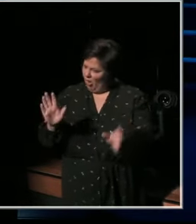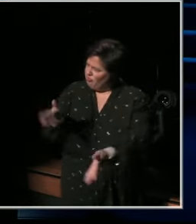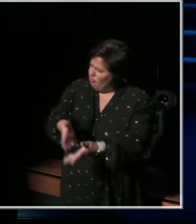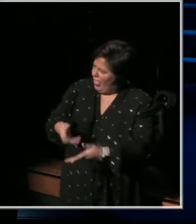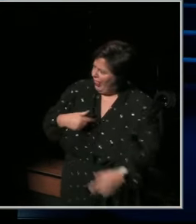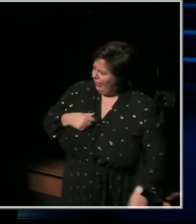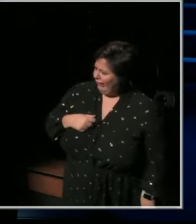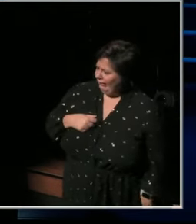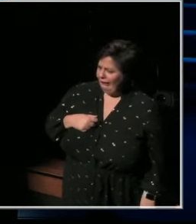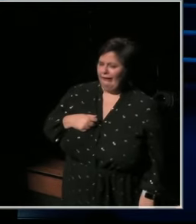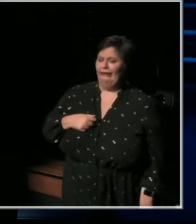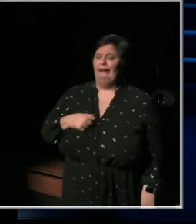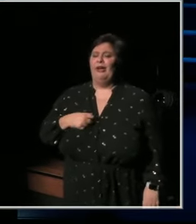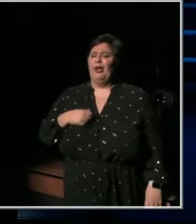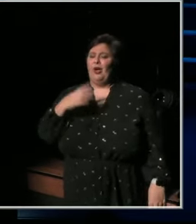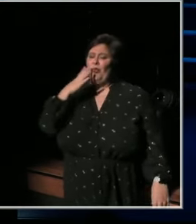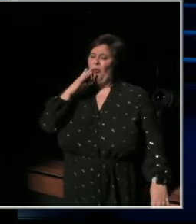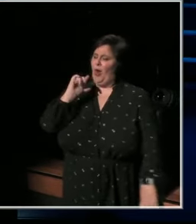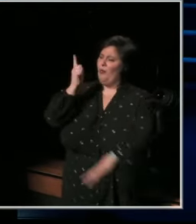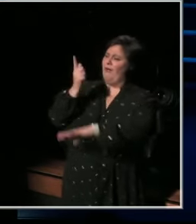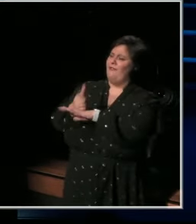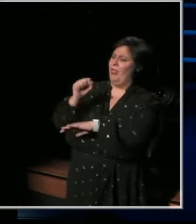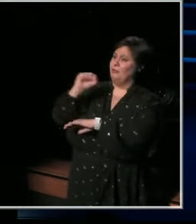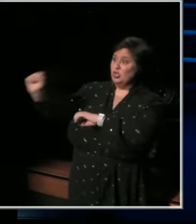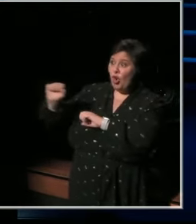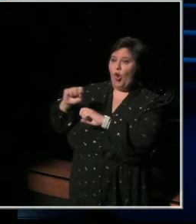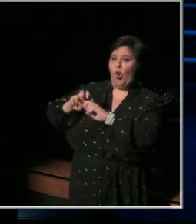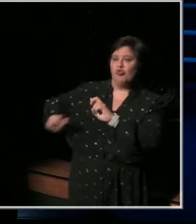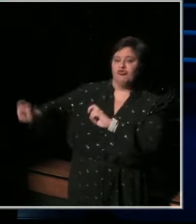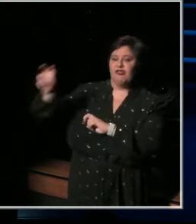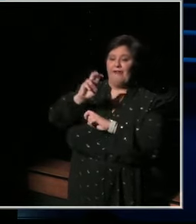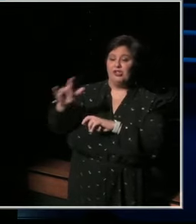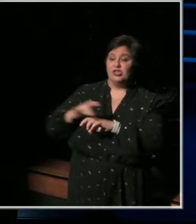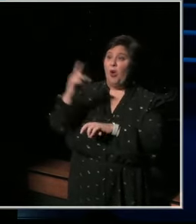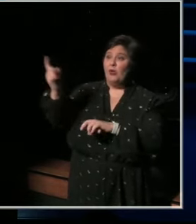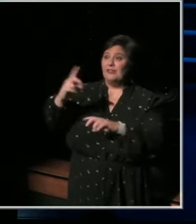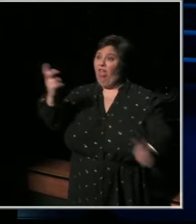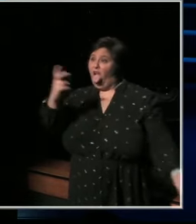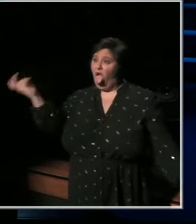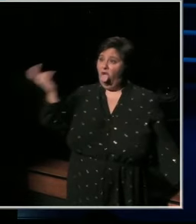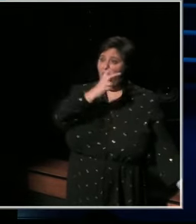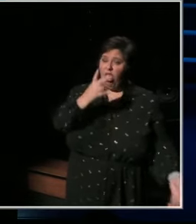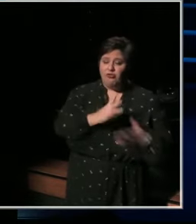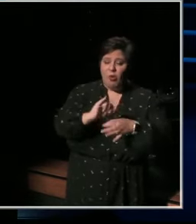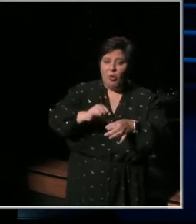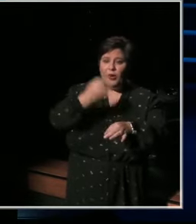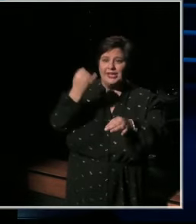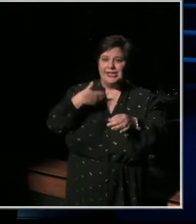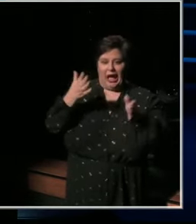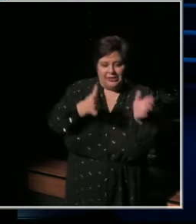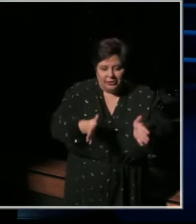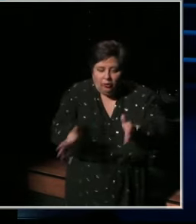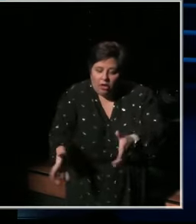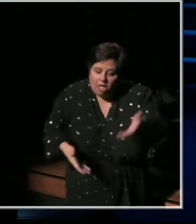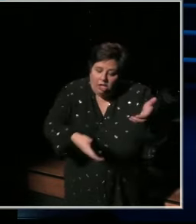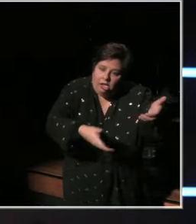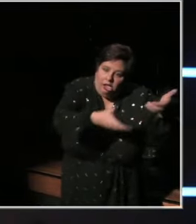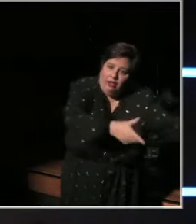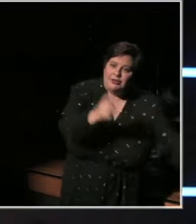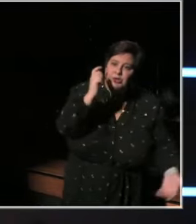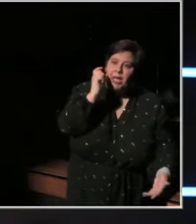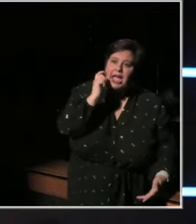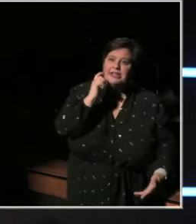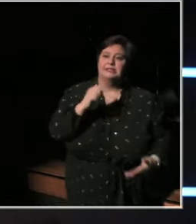Really? When we filmed your travel show, you got so smashed on whiskey, I had to put you to bed.